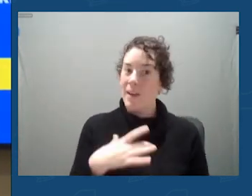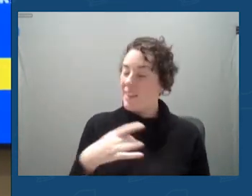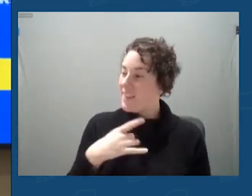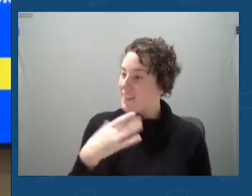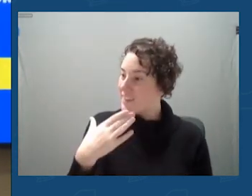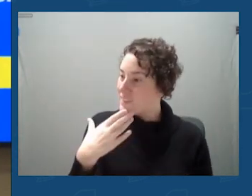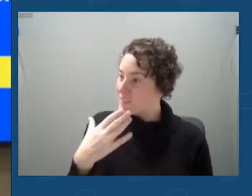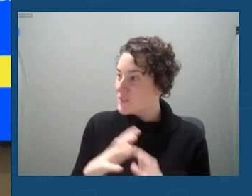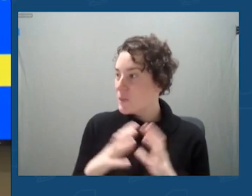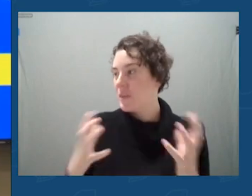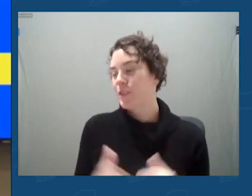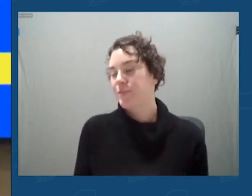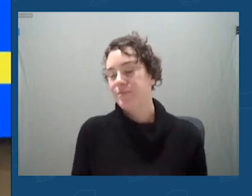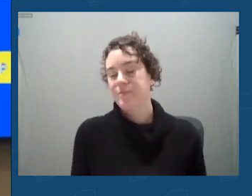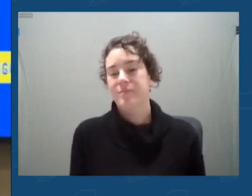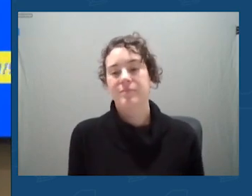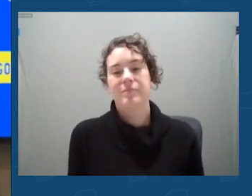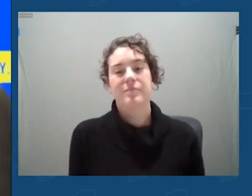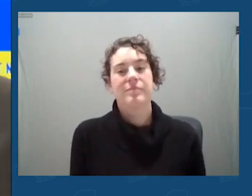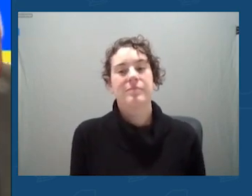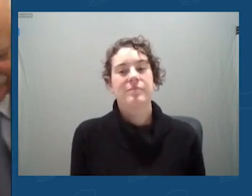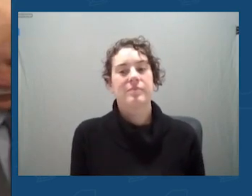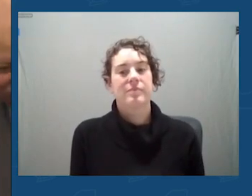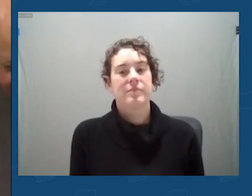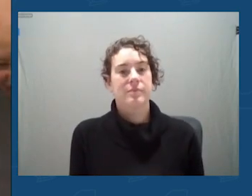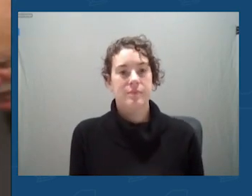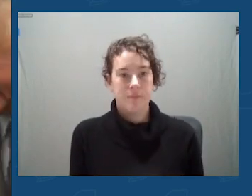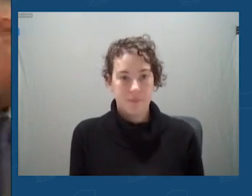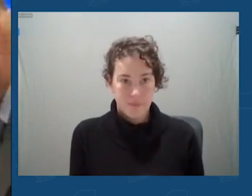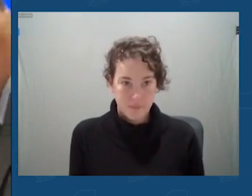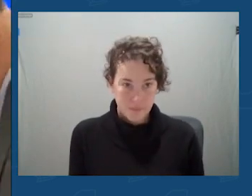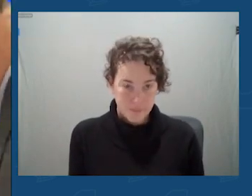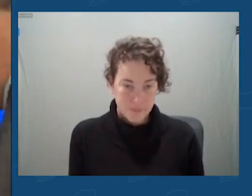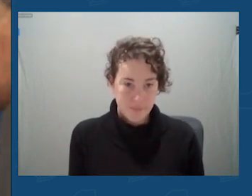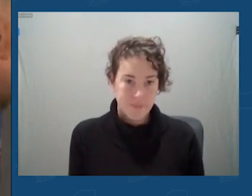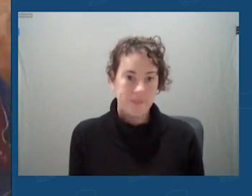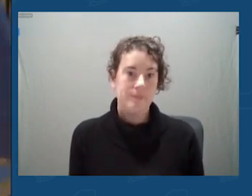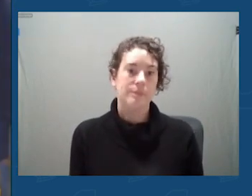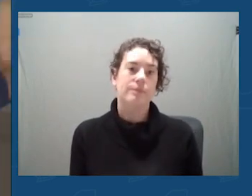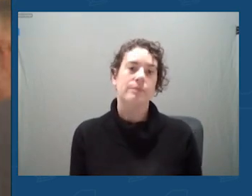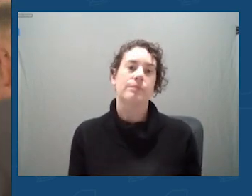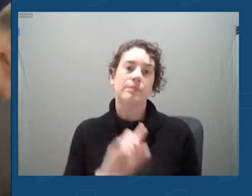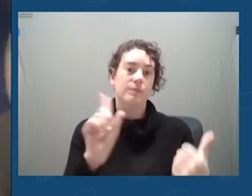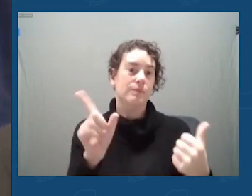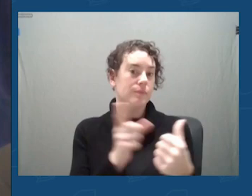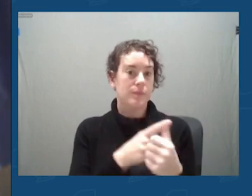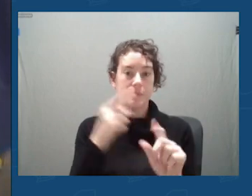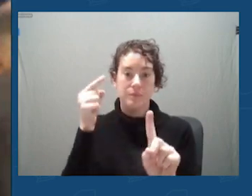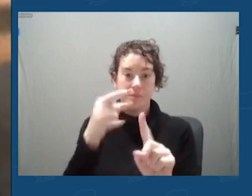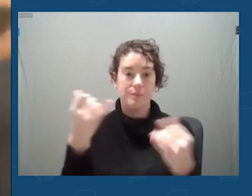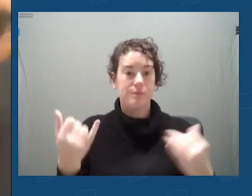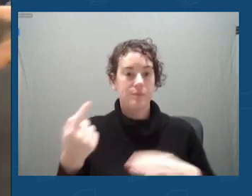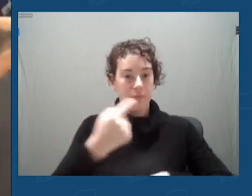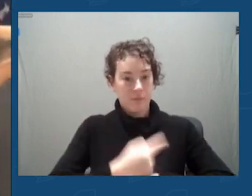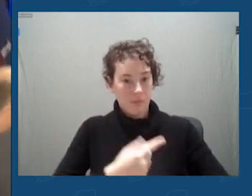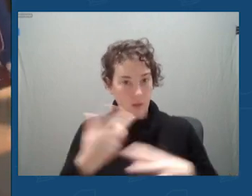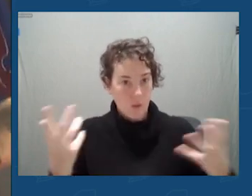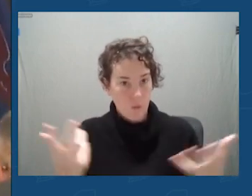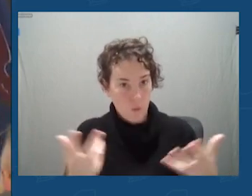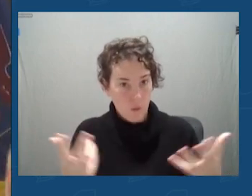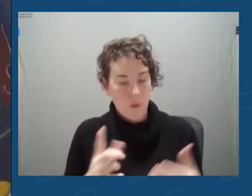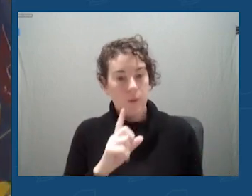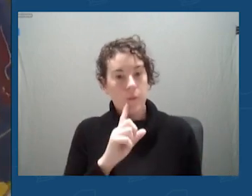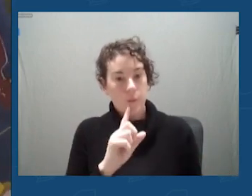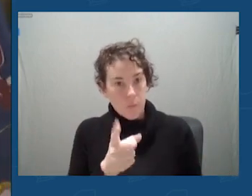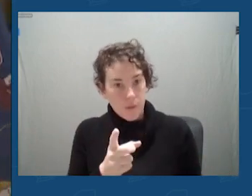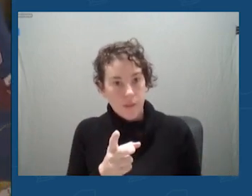Thank you, David. First of all, we are here today for one reason, not the least of which it's very close to me to come to